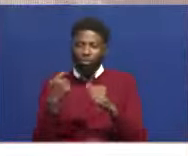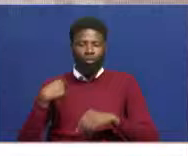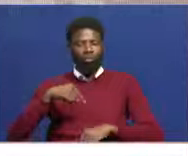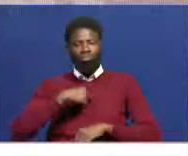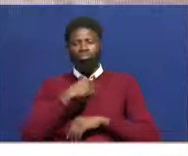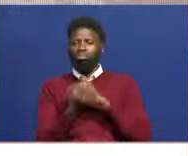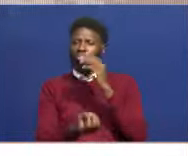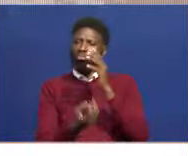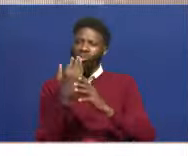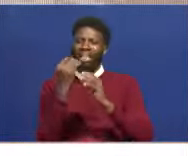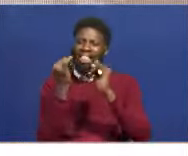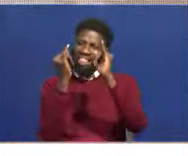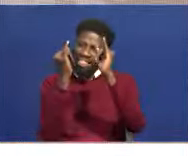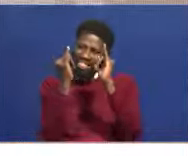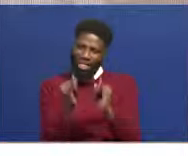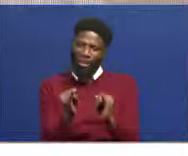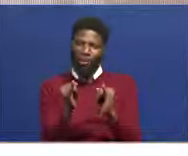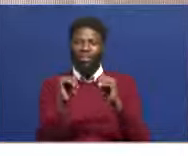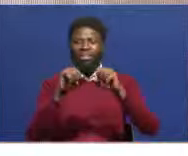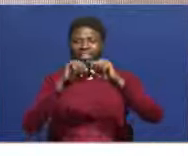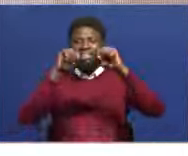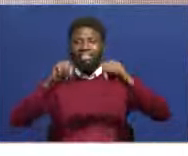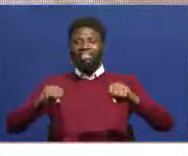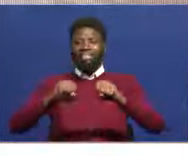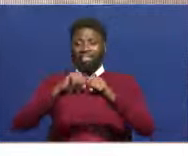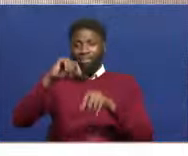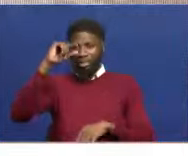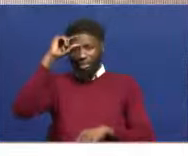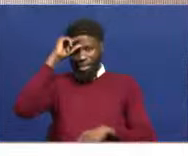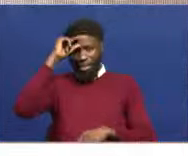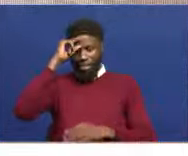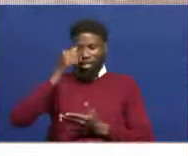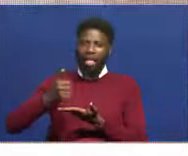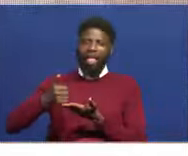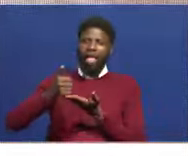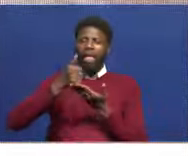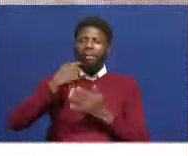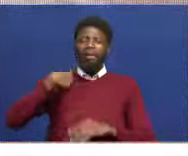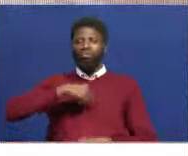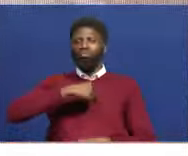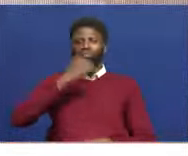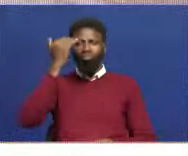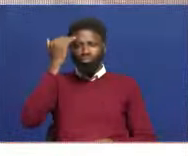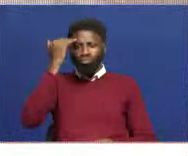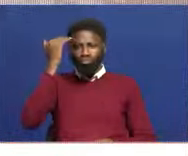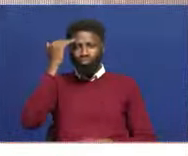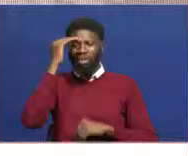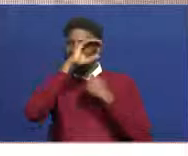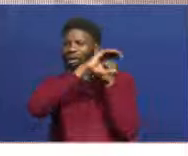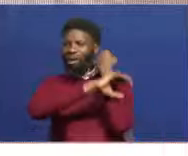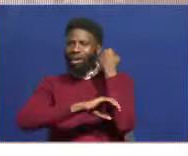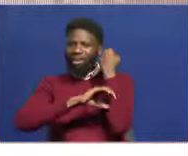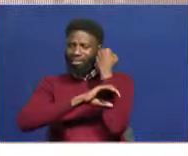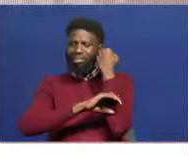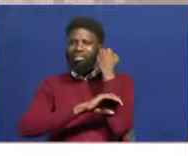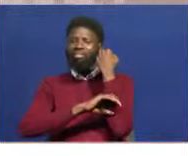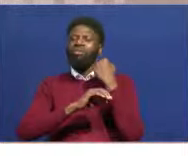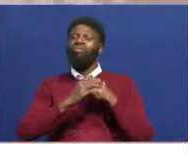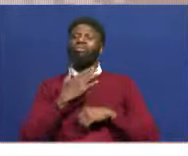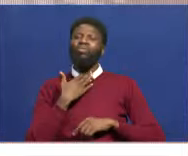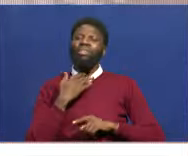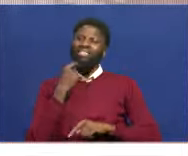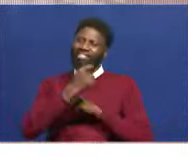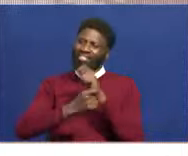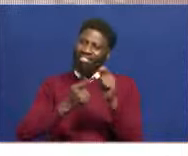contract that will define what type of a state we want to have, that will